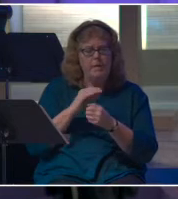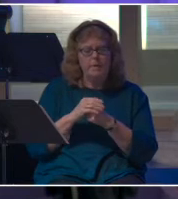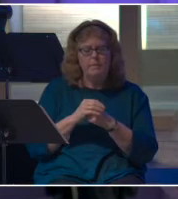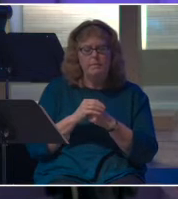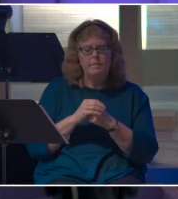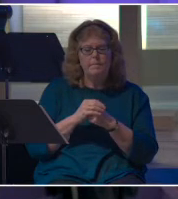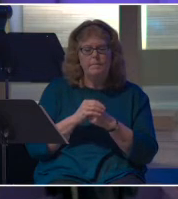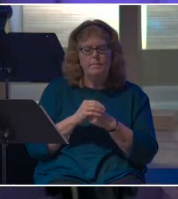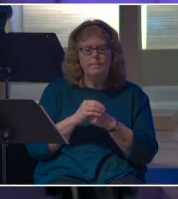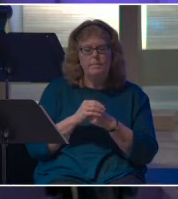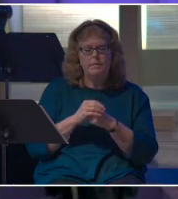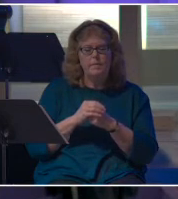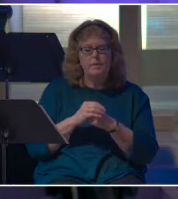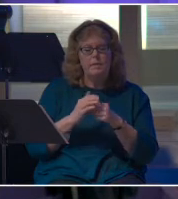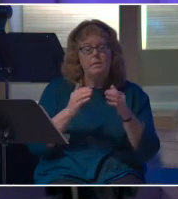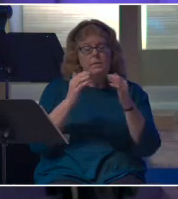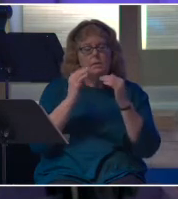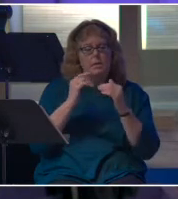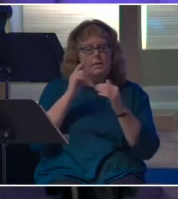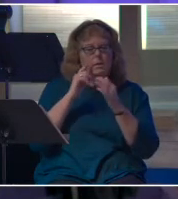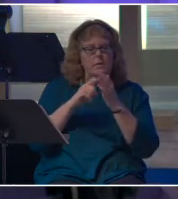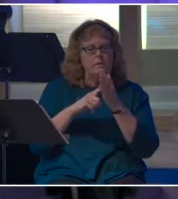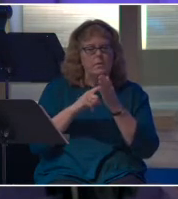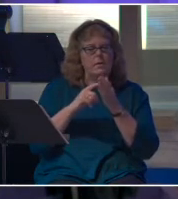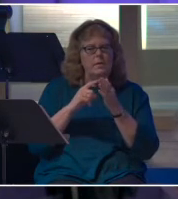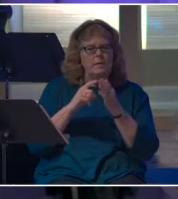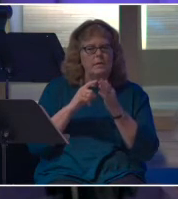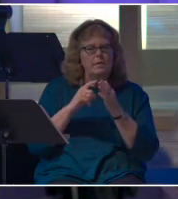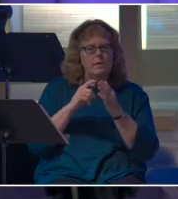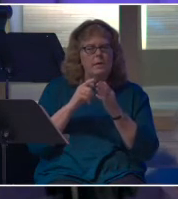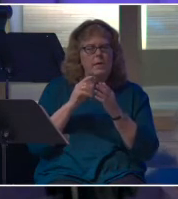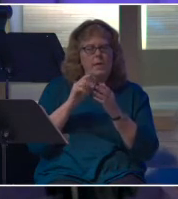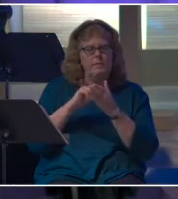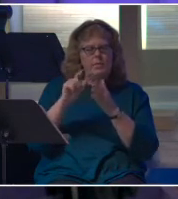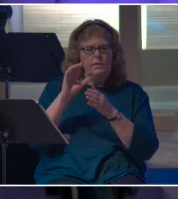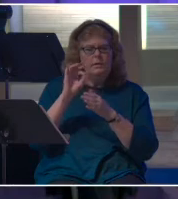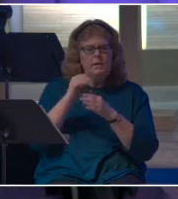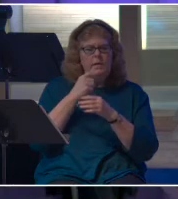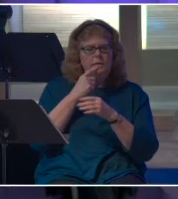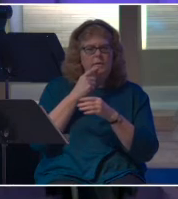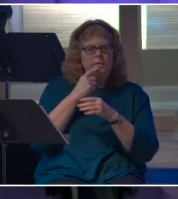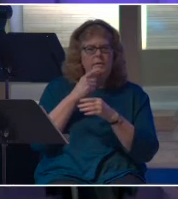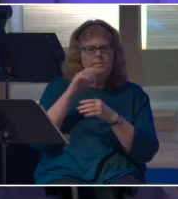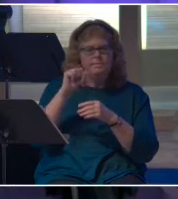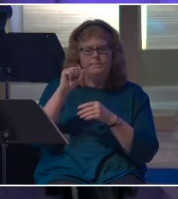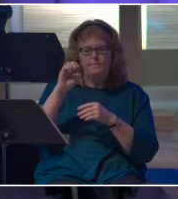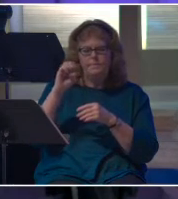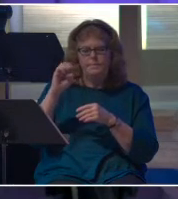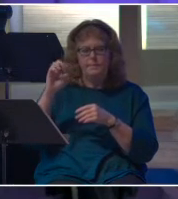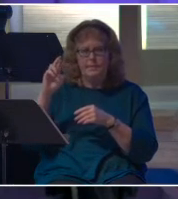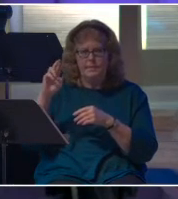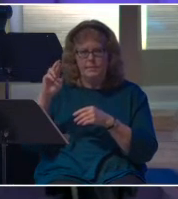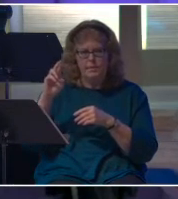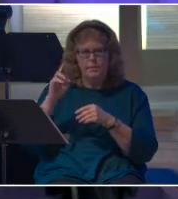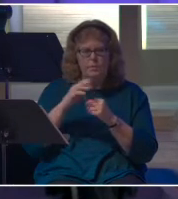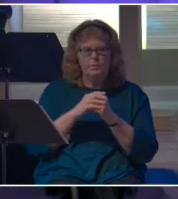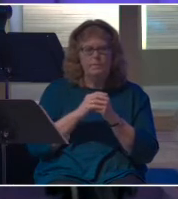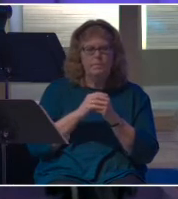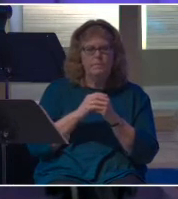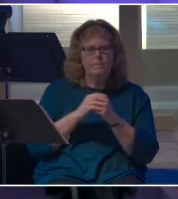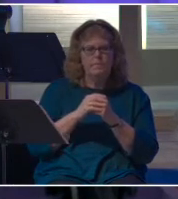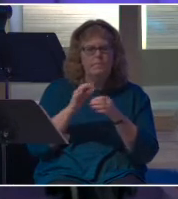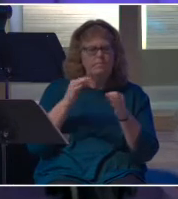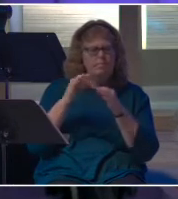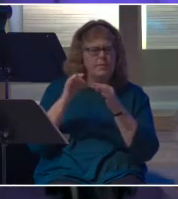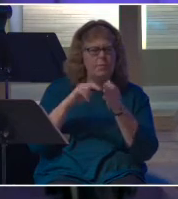Now, next, you see that parenthetical thought in verse 9 where it says a seer is, they're explaining